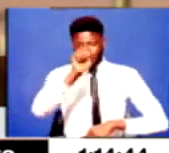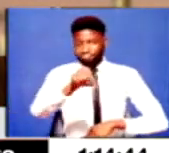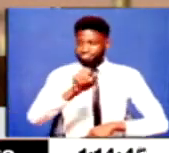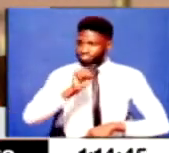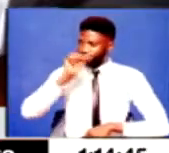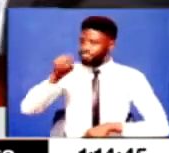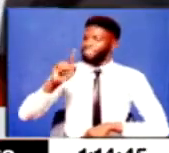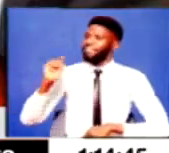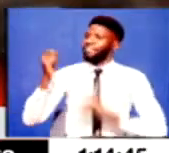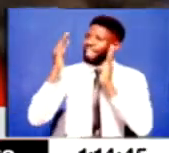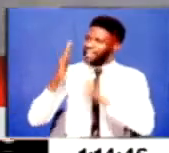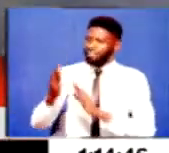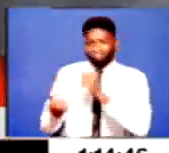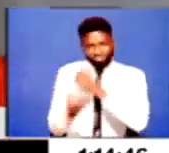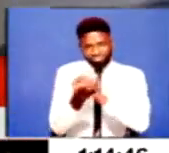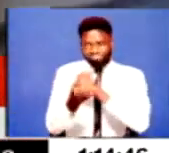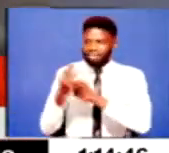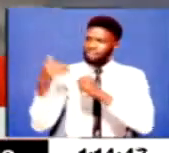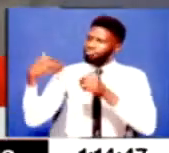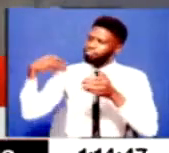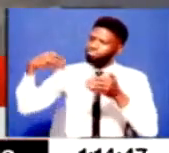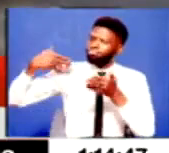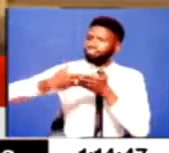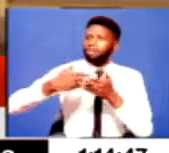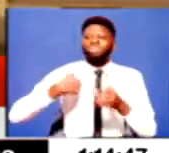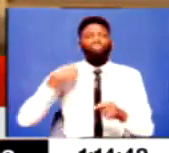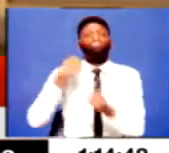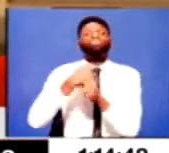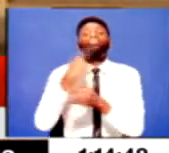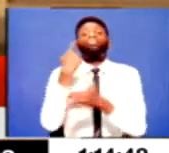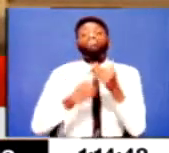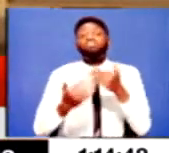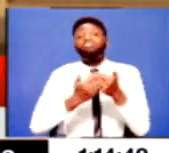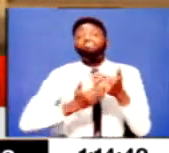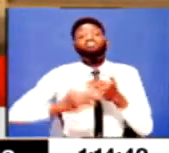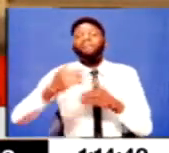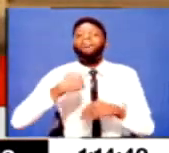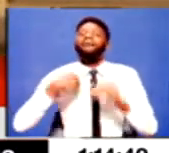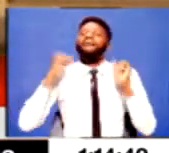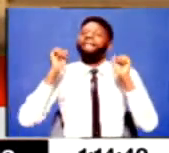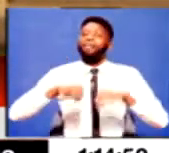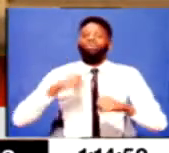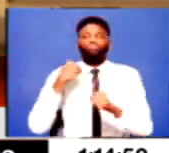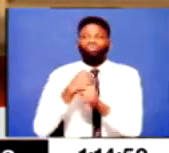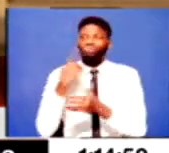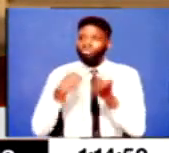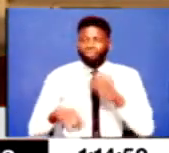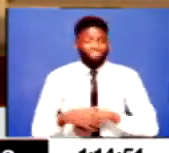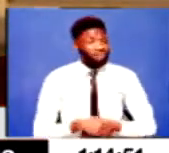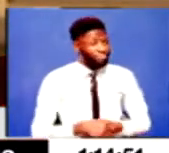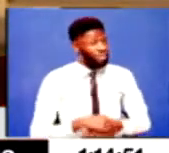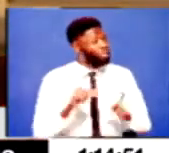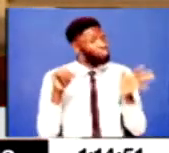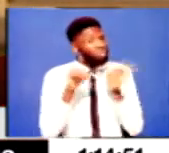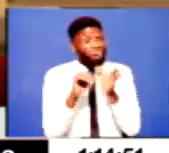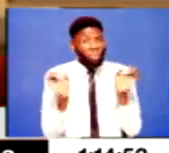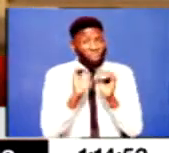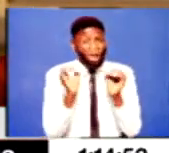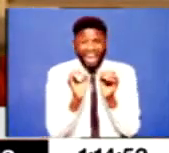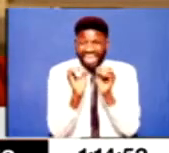past and what I'm capable of doing in the future. Sioni kama kuna shida kuwa na account katika nchi ya